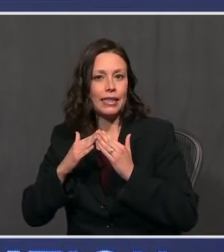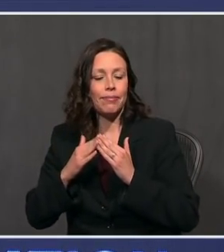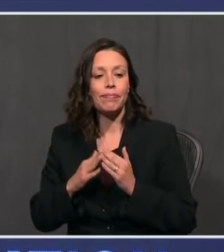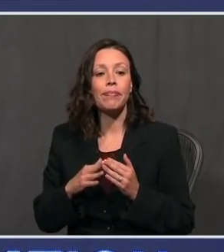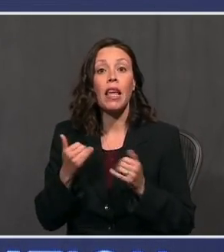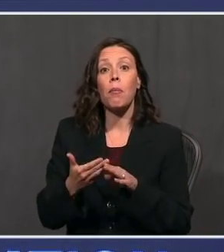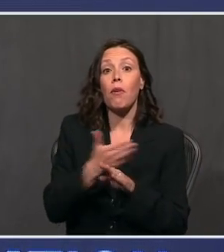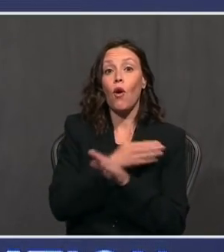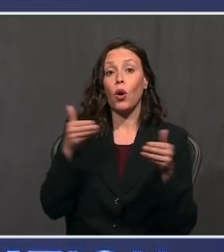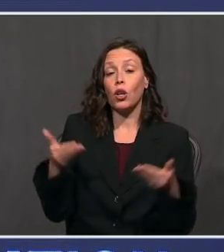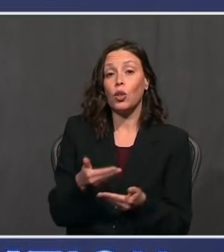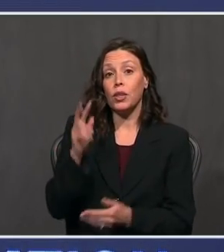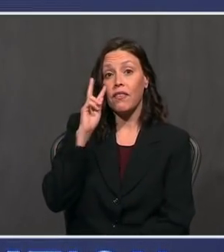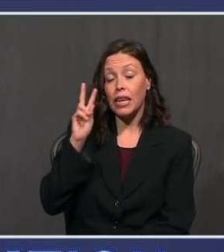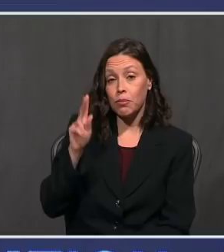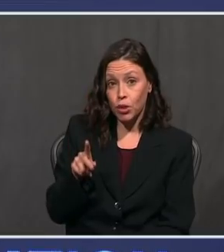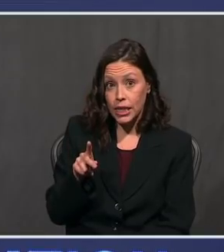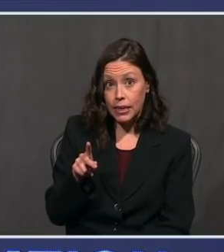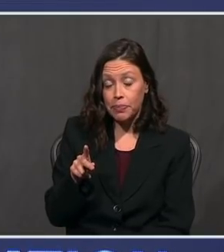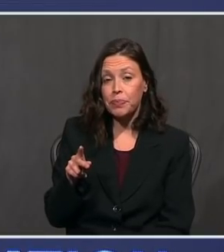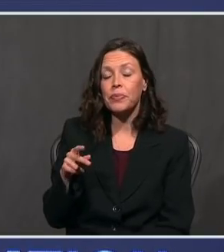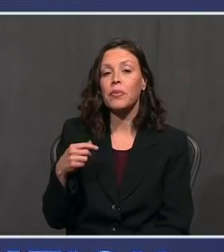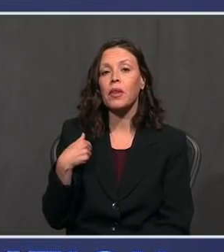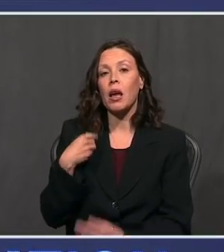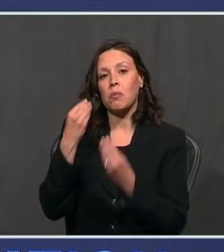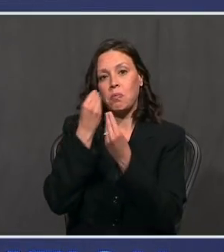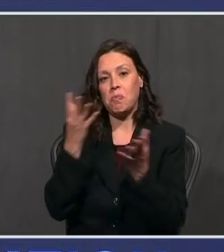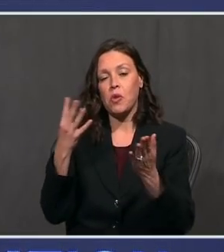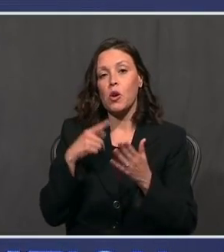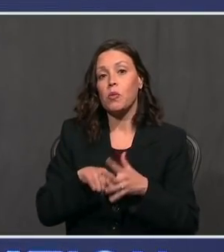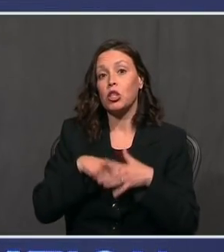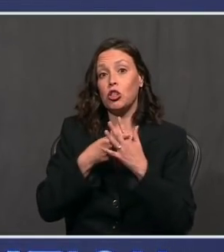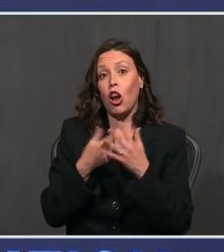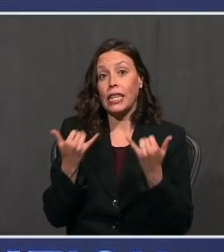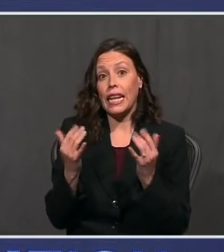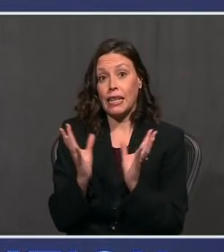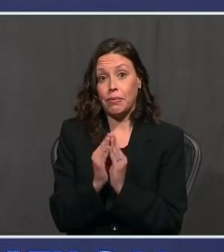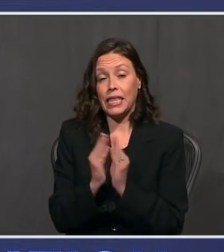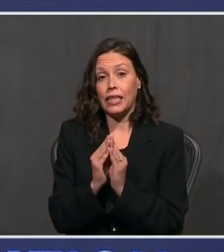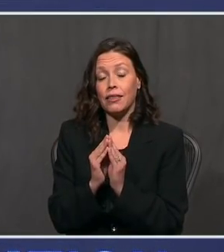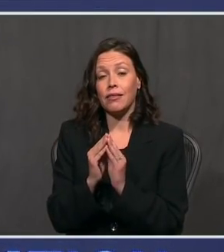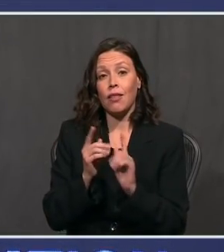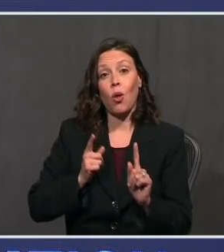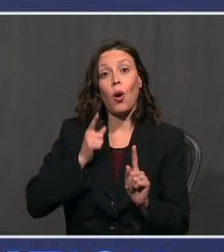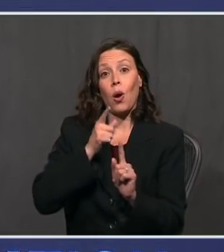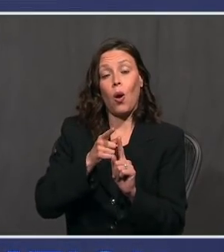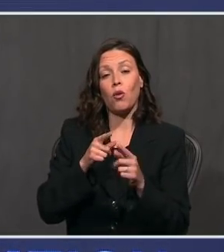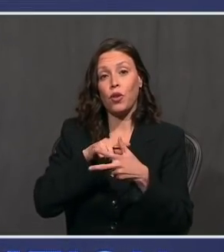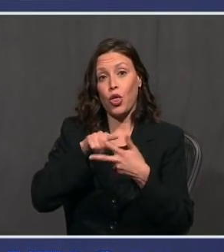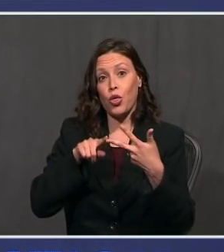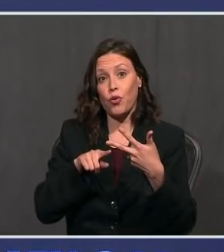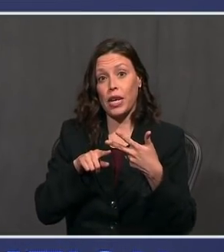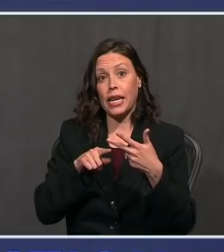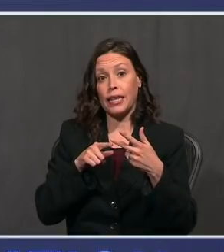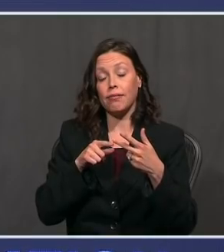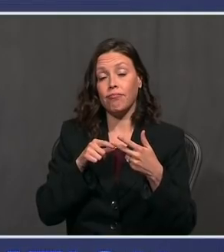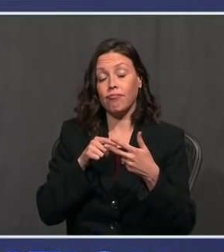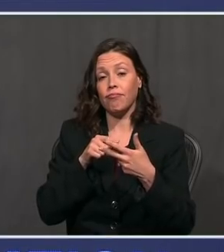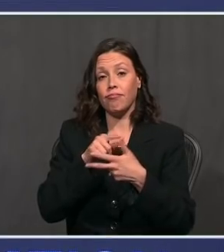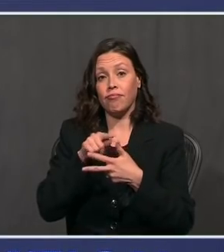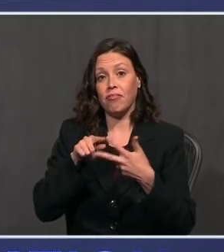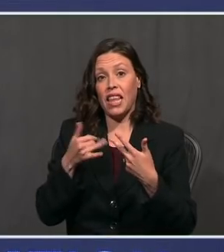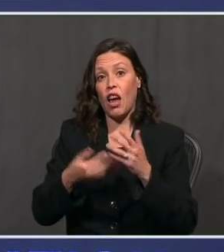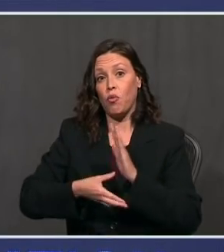before I introduce the vice president, I think we started the session today by talking about three objectives. Maybe just take a moment to review